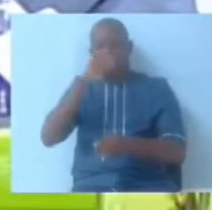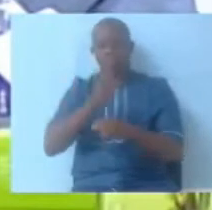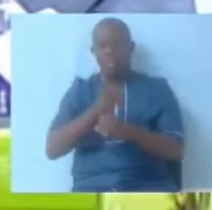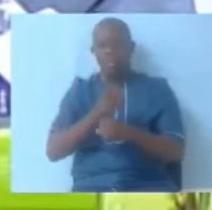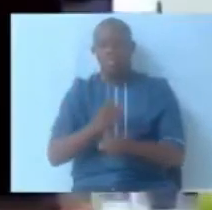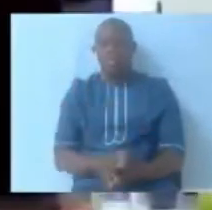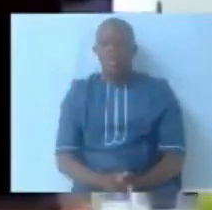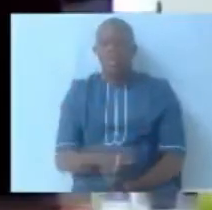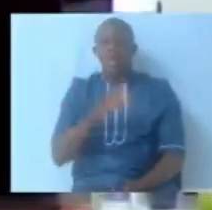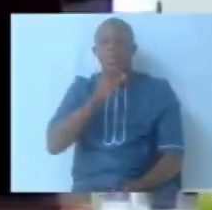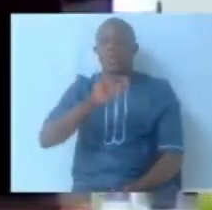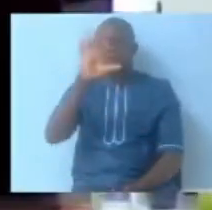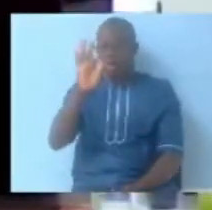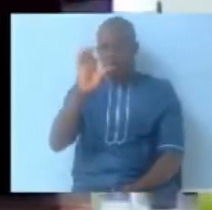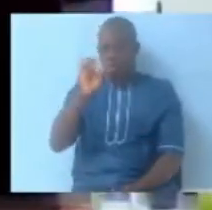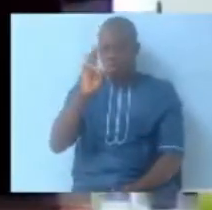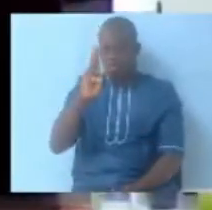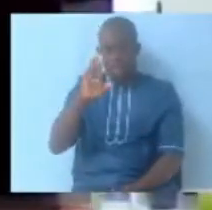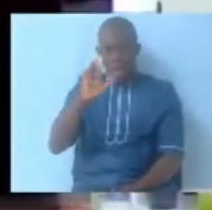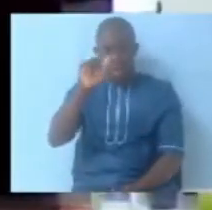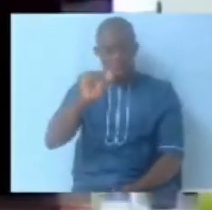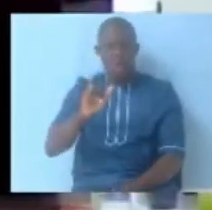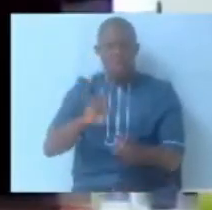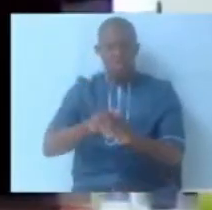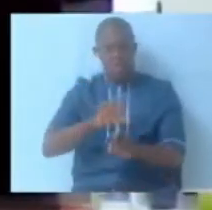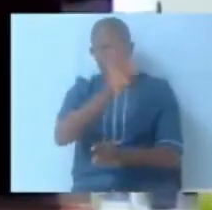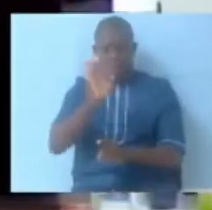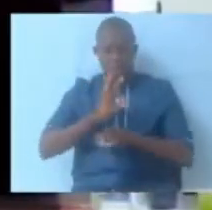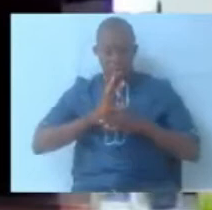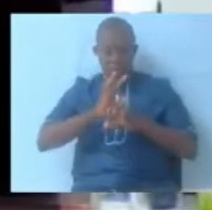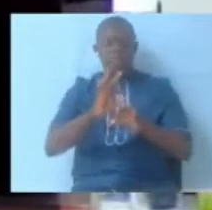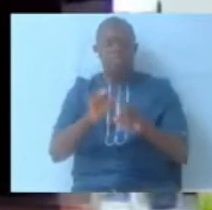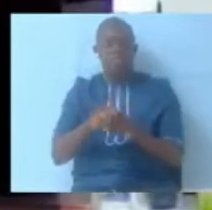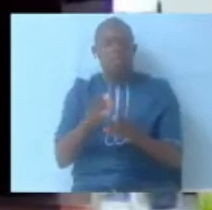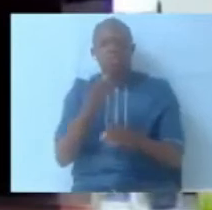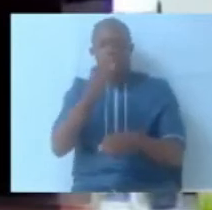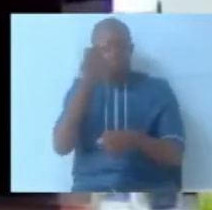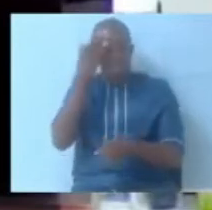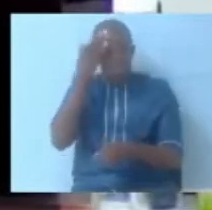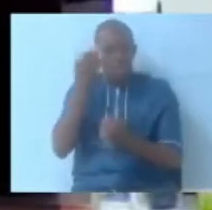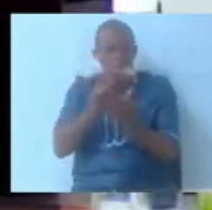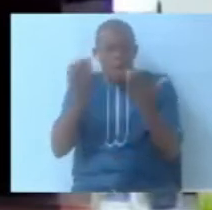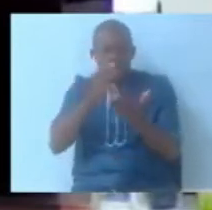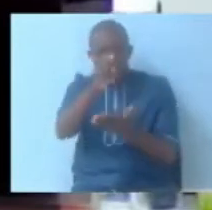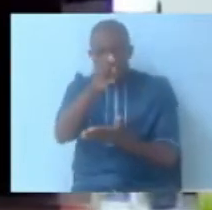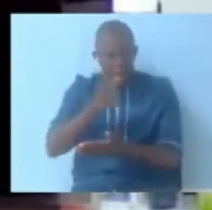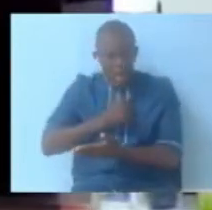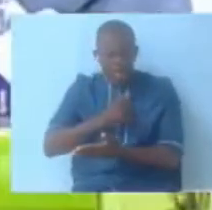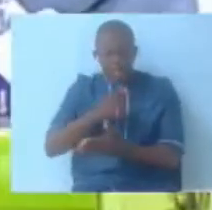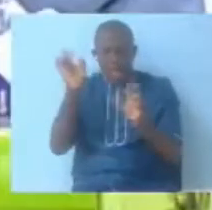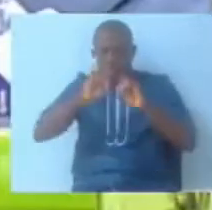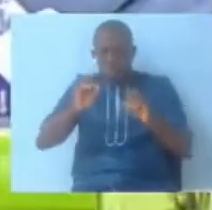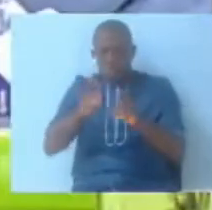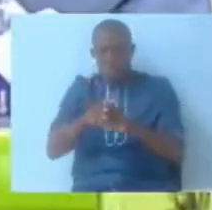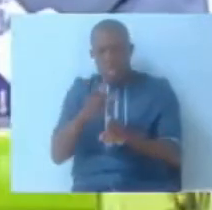bankeje wulung. Mr. Touray, I'm very interested to know why you were not intimidating under such circumstances. I think any reasonable person would have been. Can